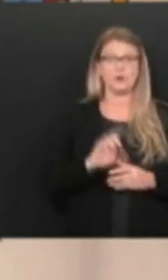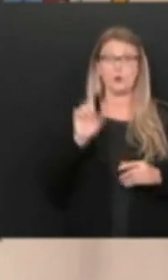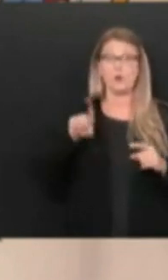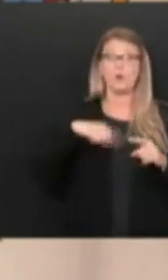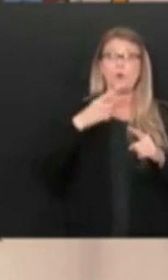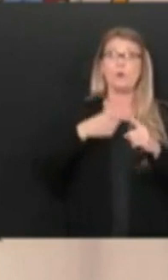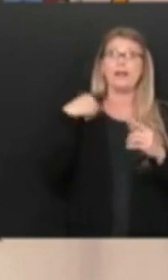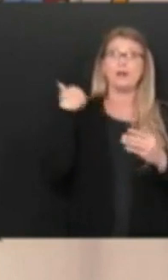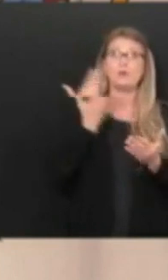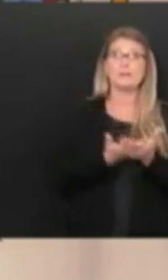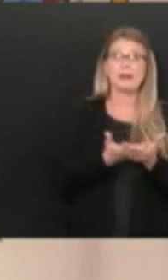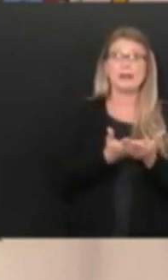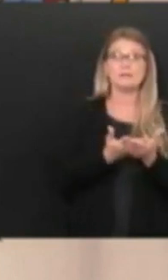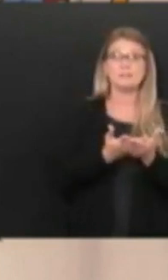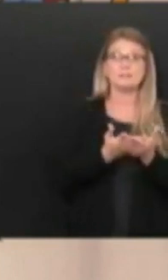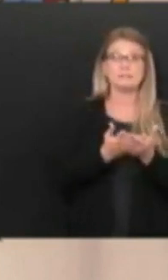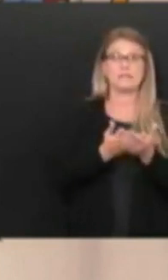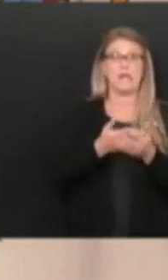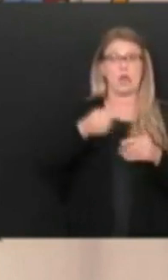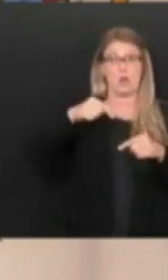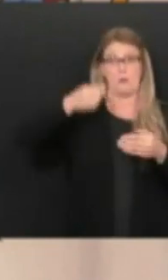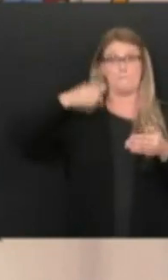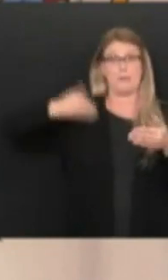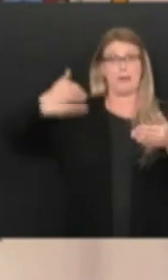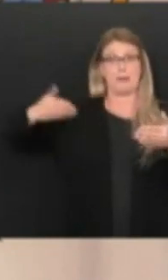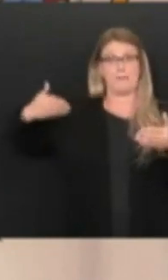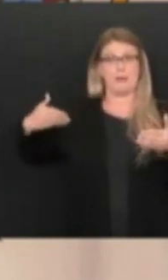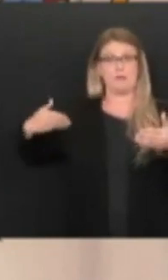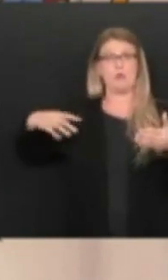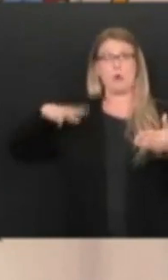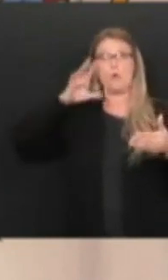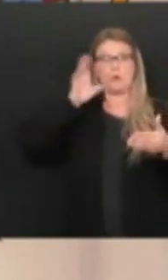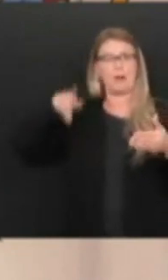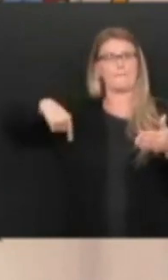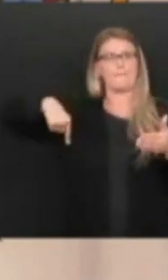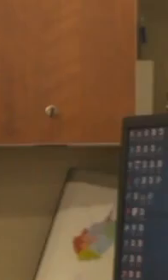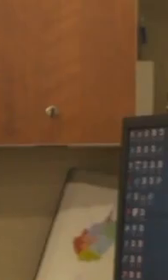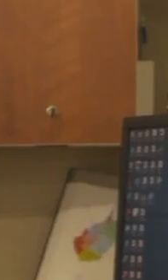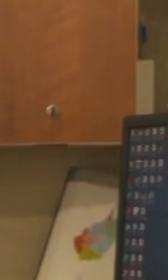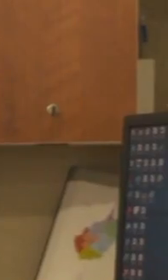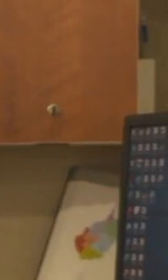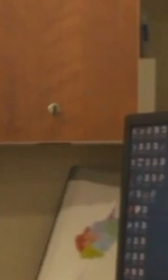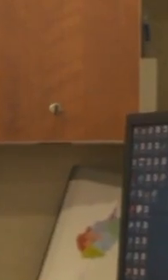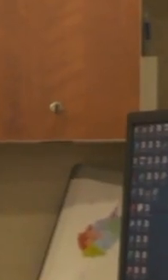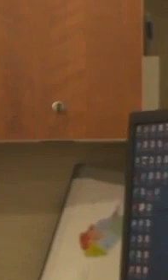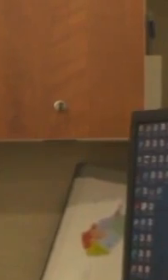be retroactive so that you'll be able to receive all your dollars.